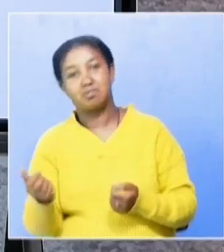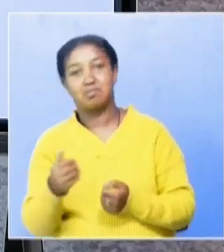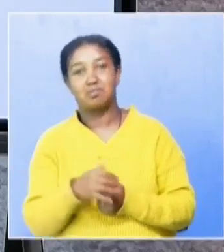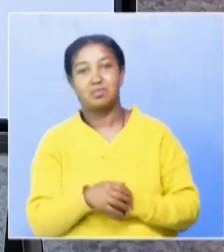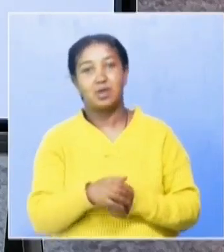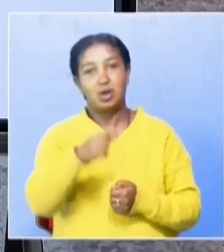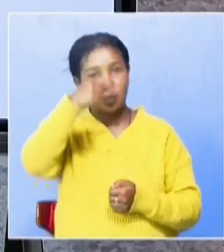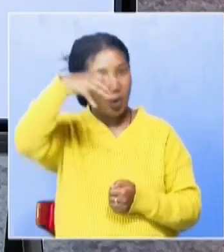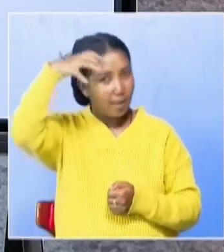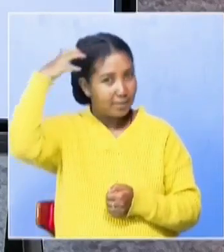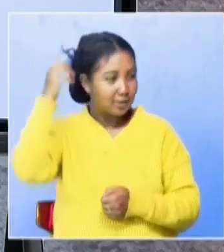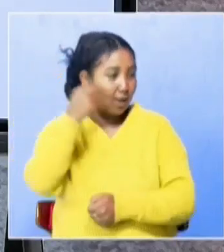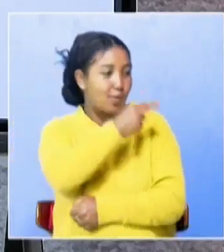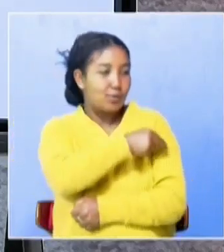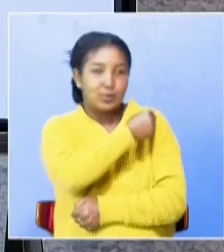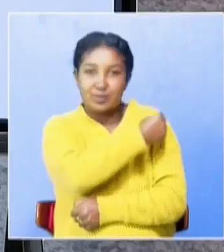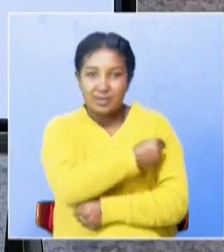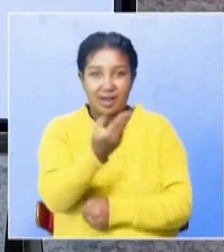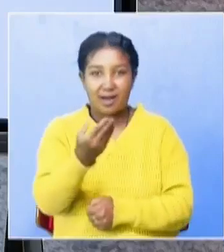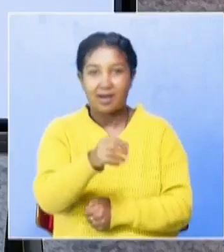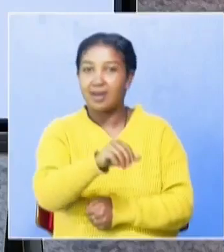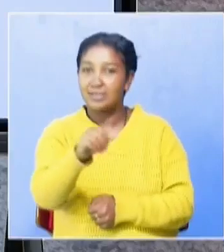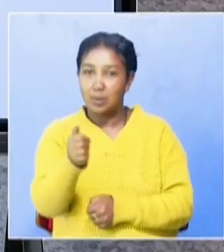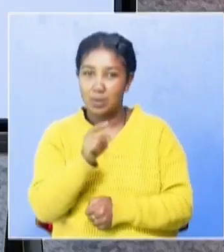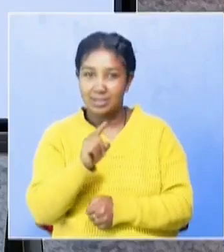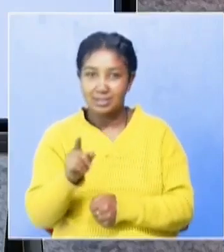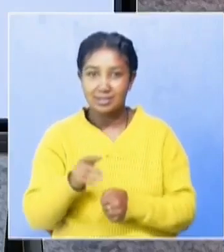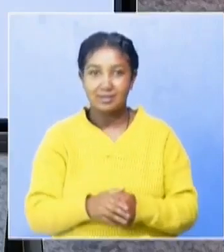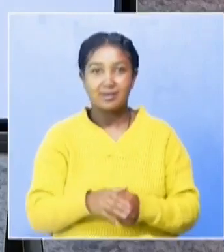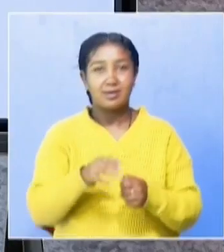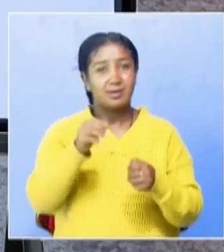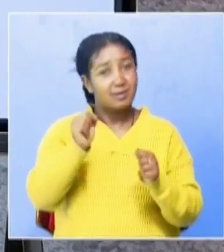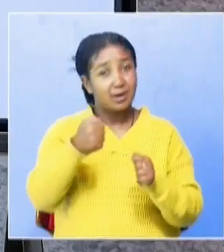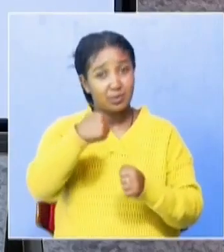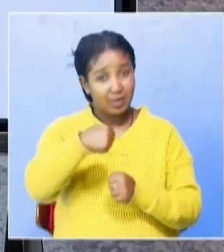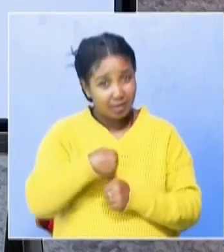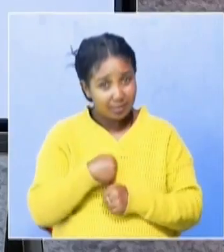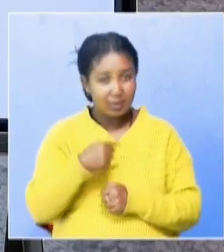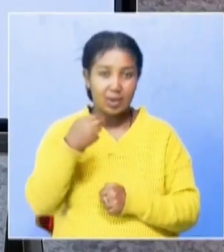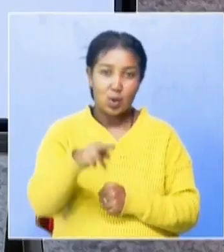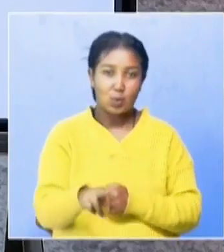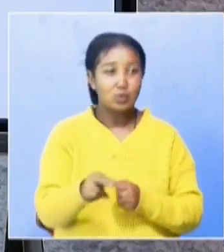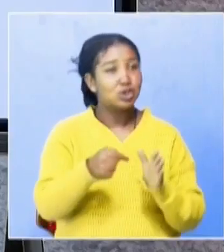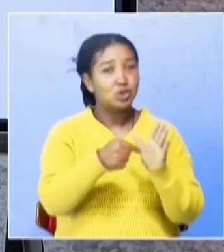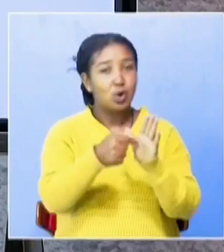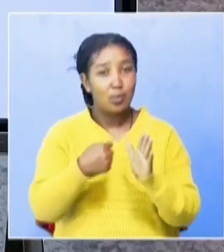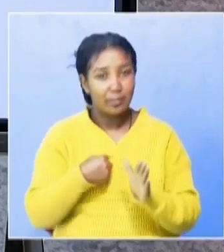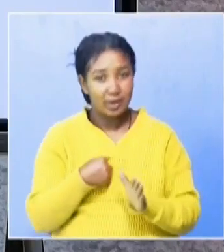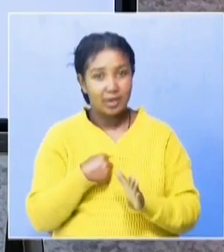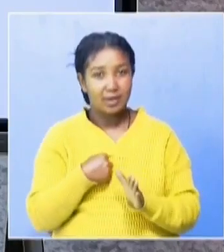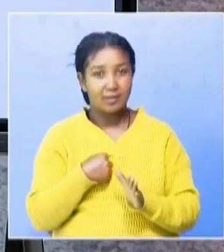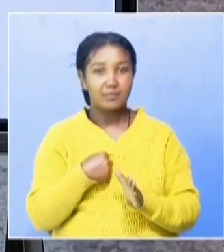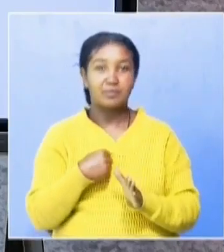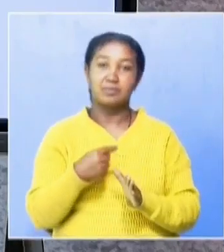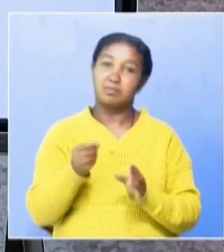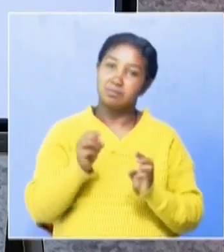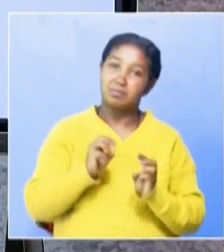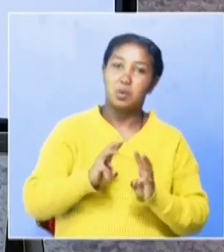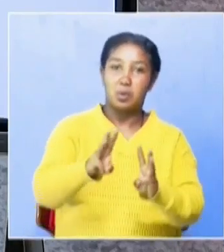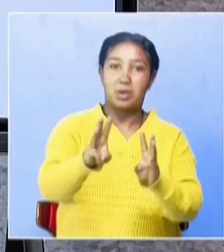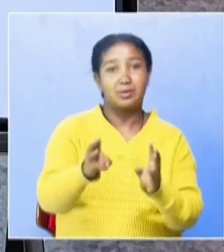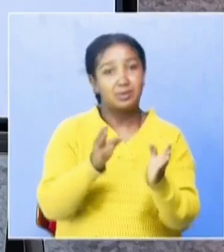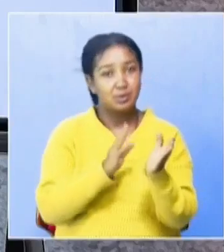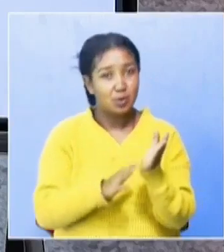the Columbus Hospital? And there's another one is here. Can you tell me or show me can be asked in such ways.